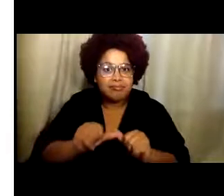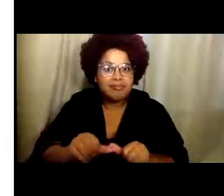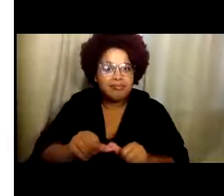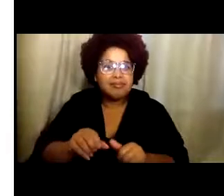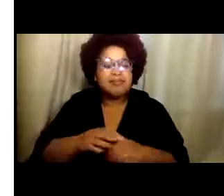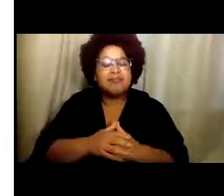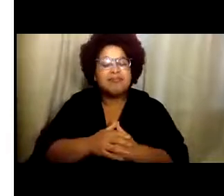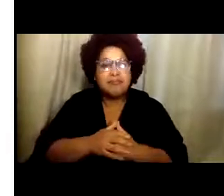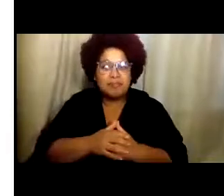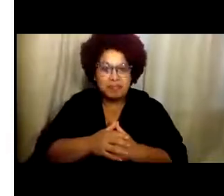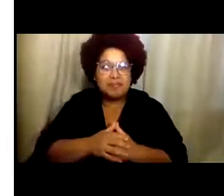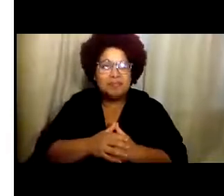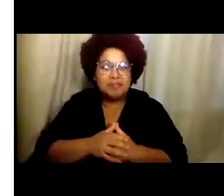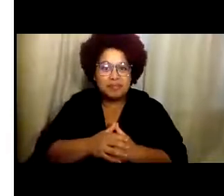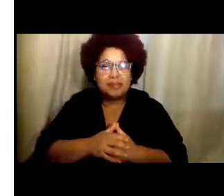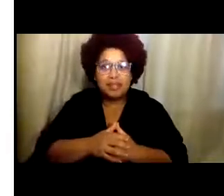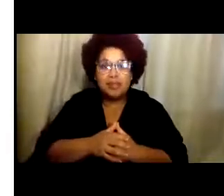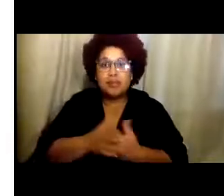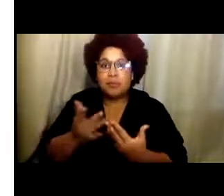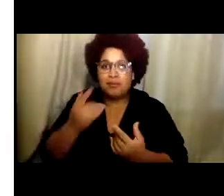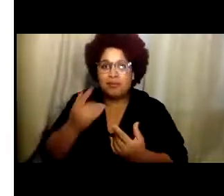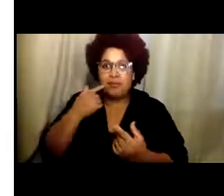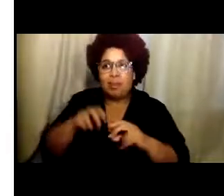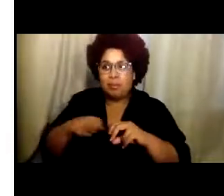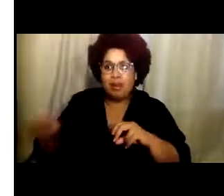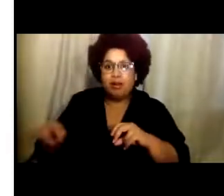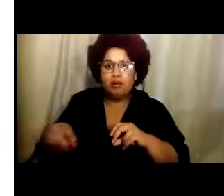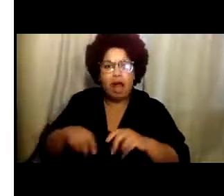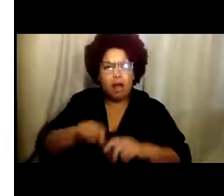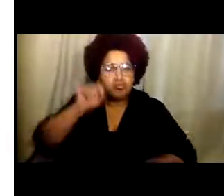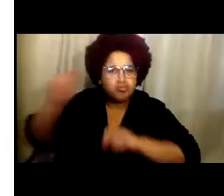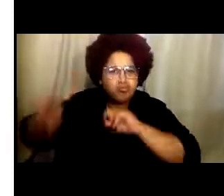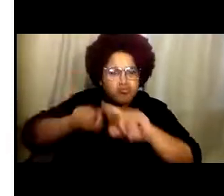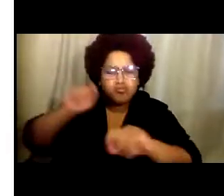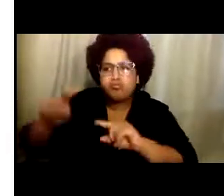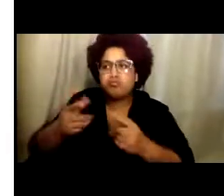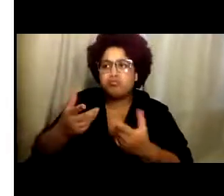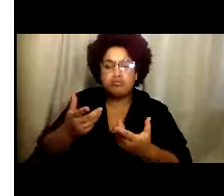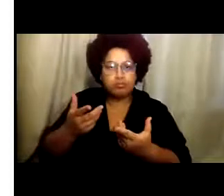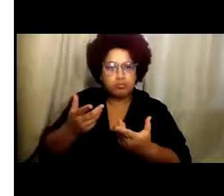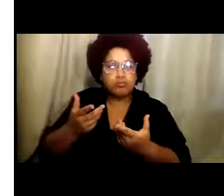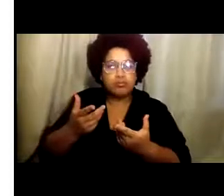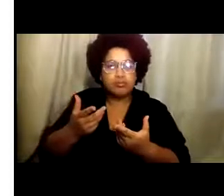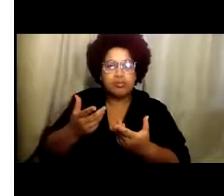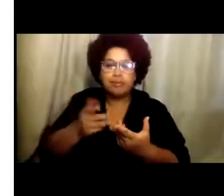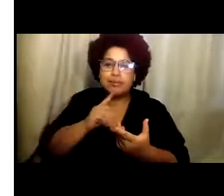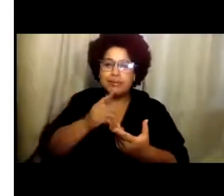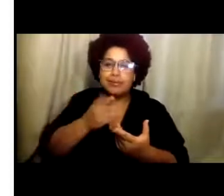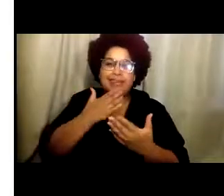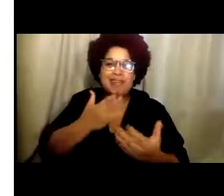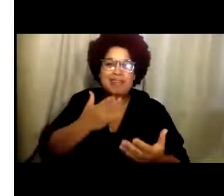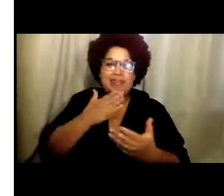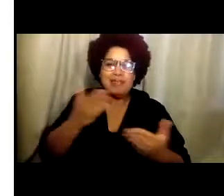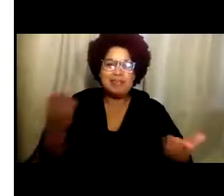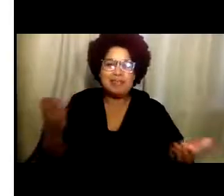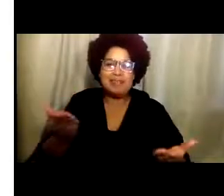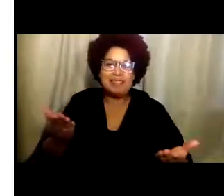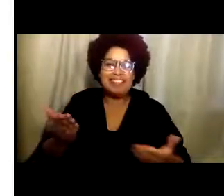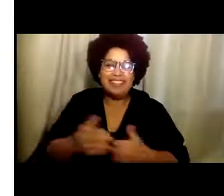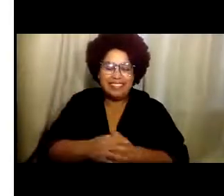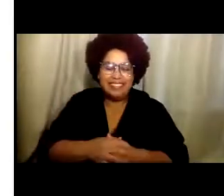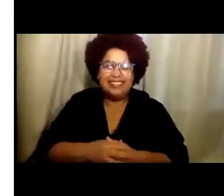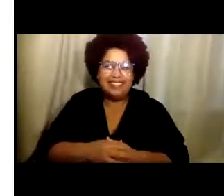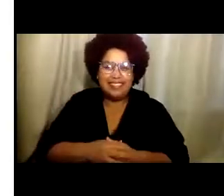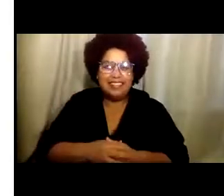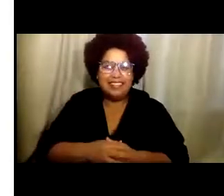after for the panel and ask your questions. And thank you once again for being here and